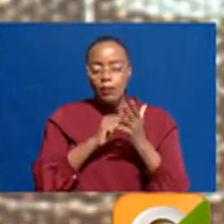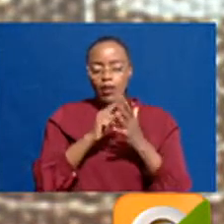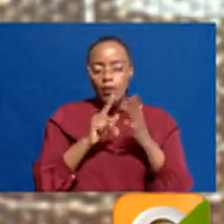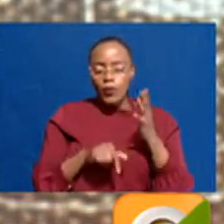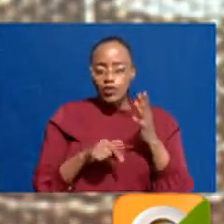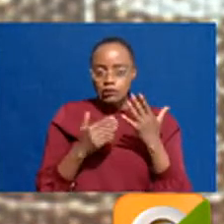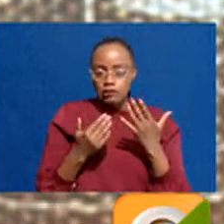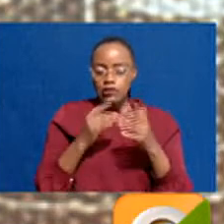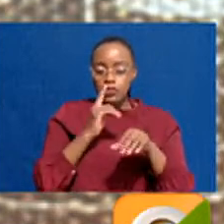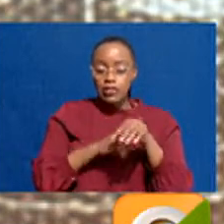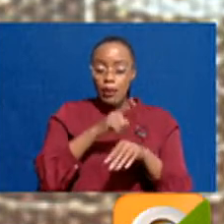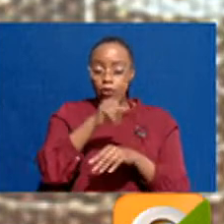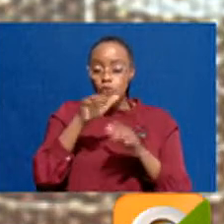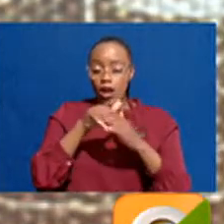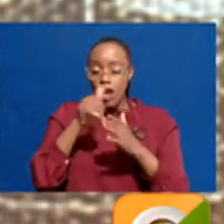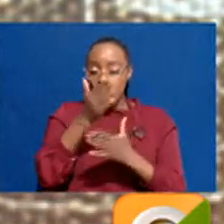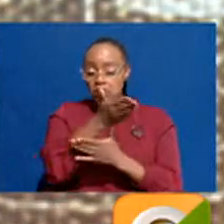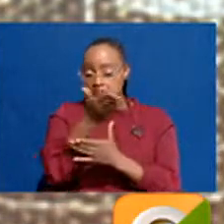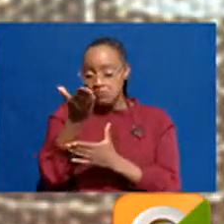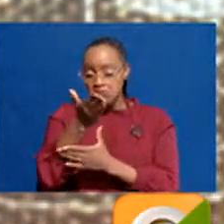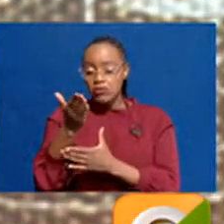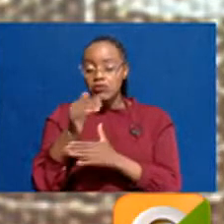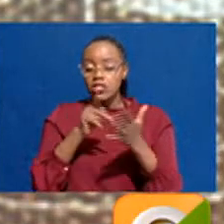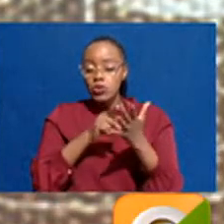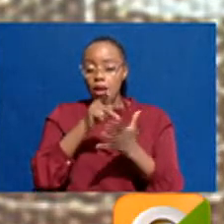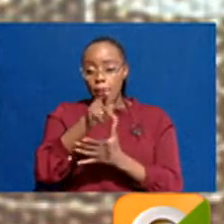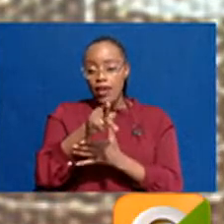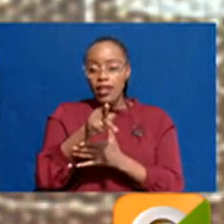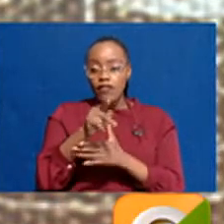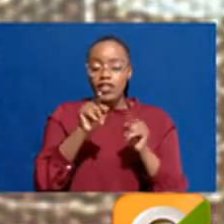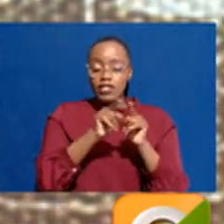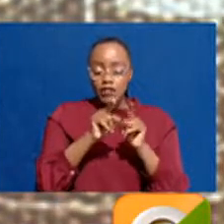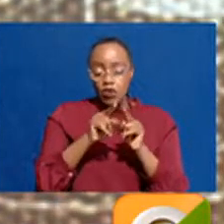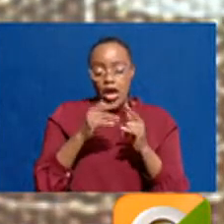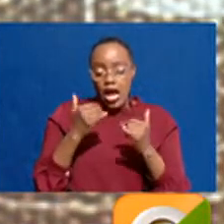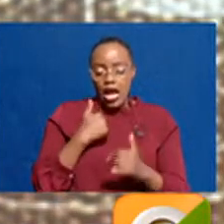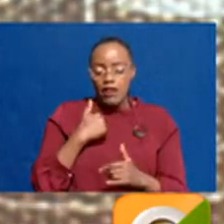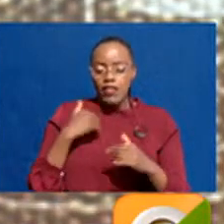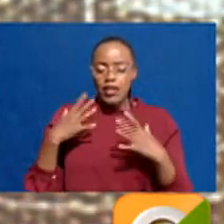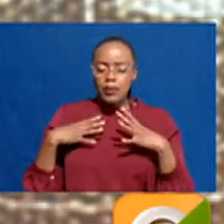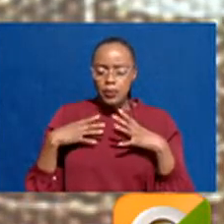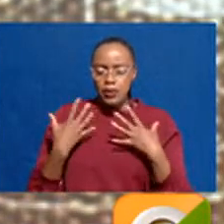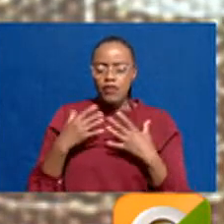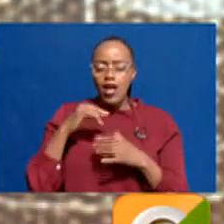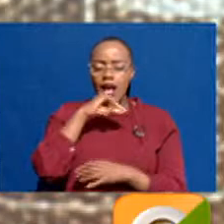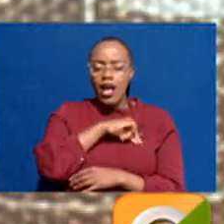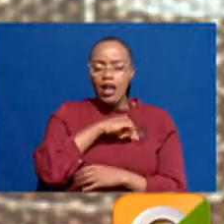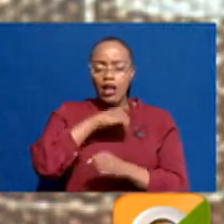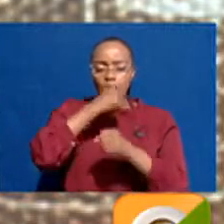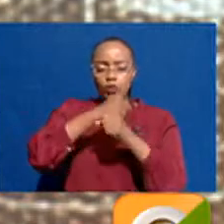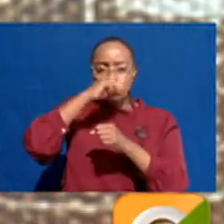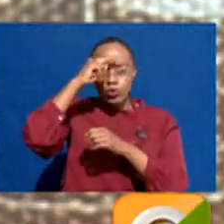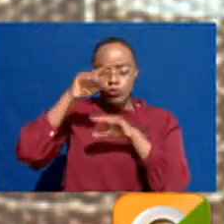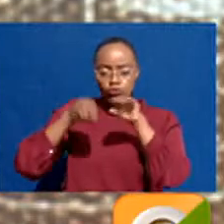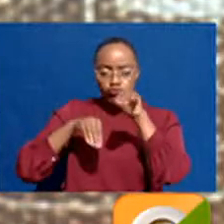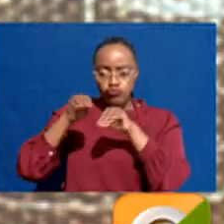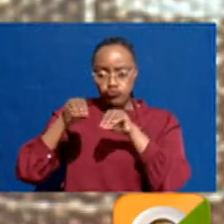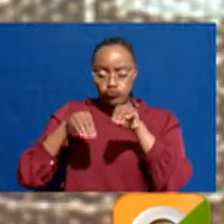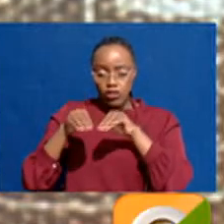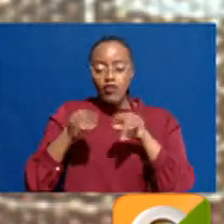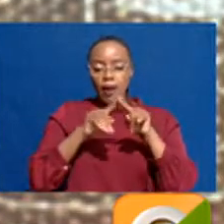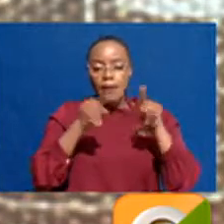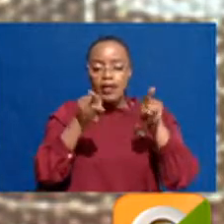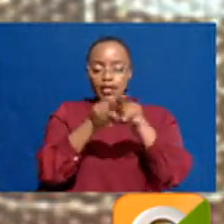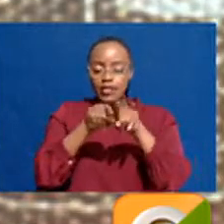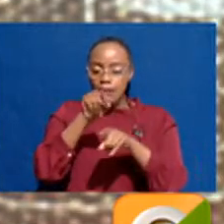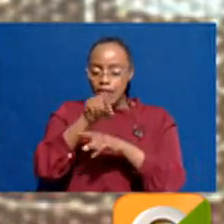So now when you're out there, then you're paid a retreat allowance to do policies out of the office. But